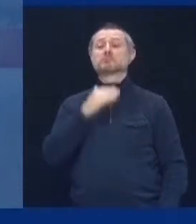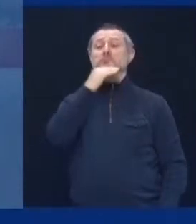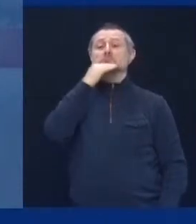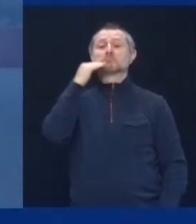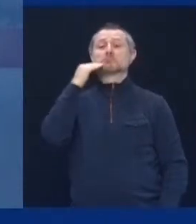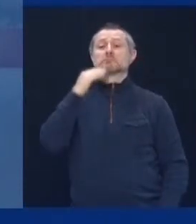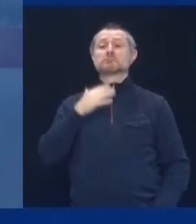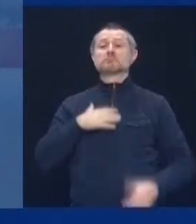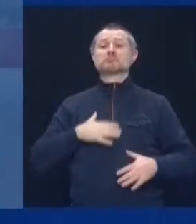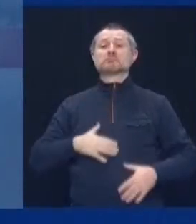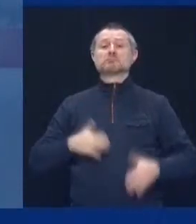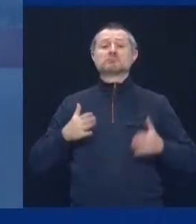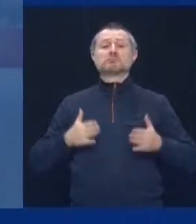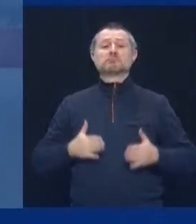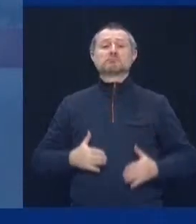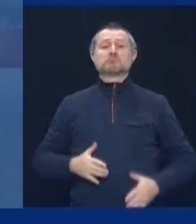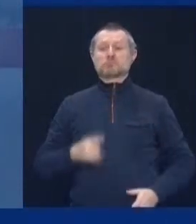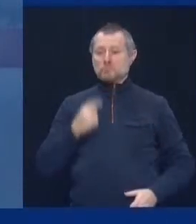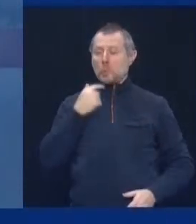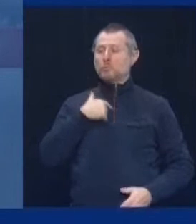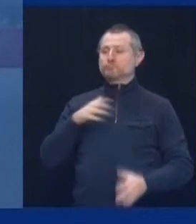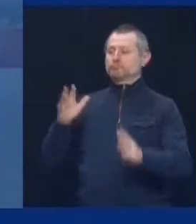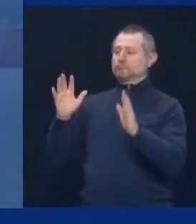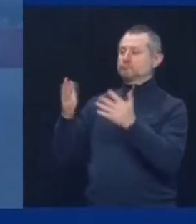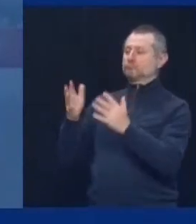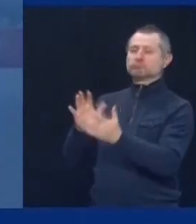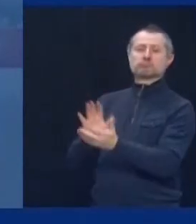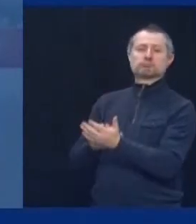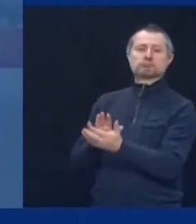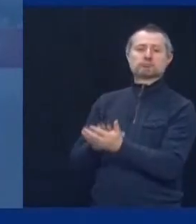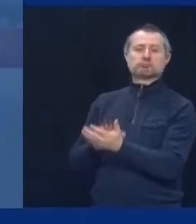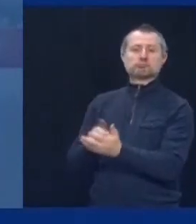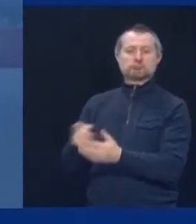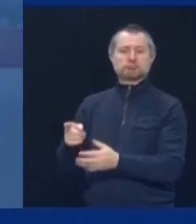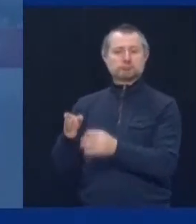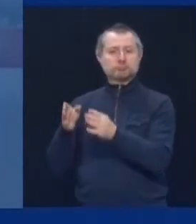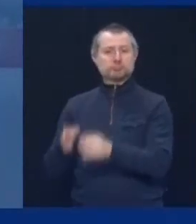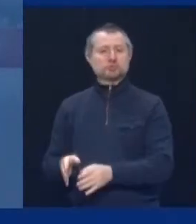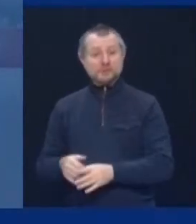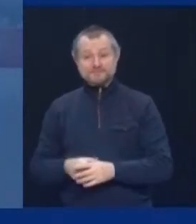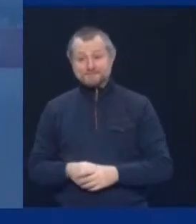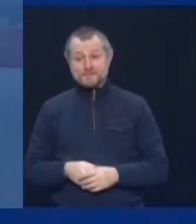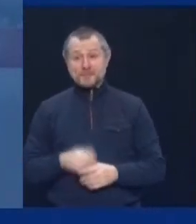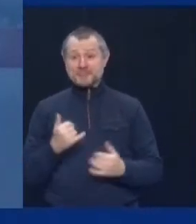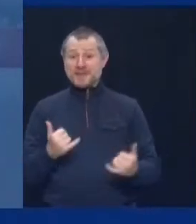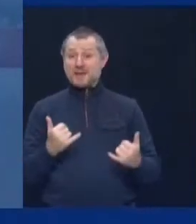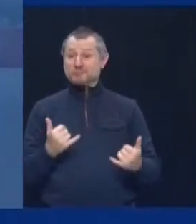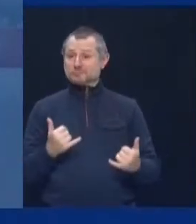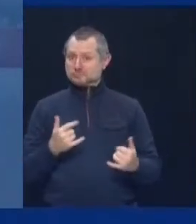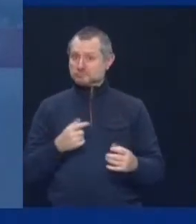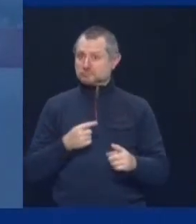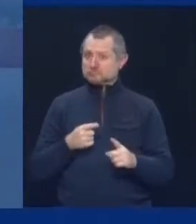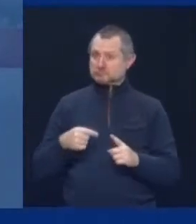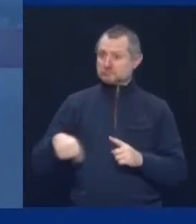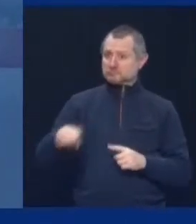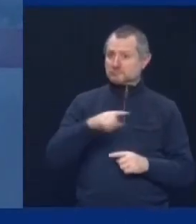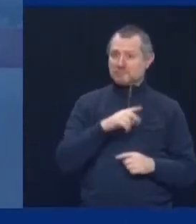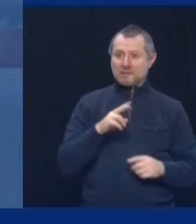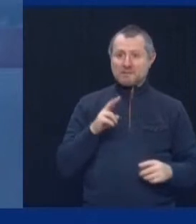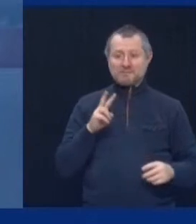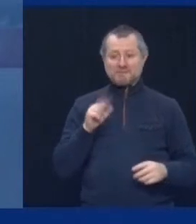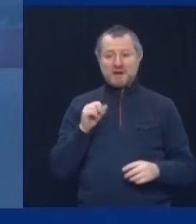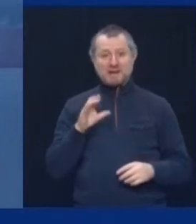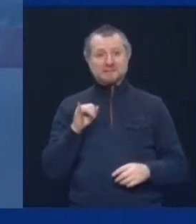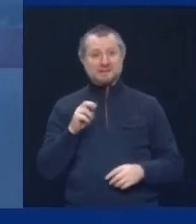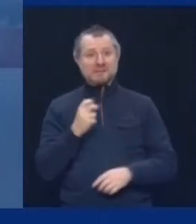emotion on your face. So good for her. What's happening now is, as the vaccinations go